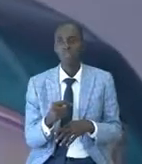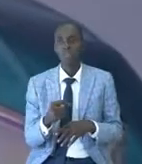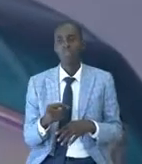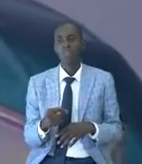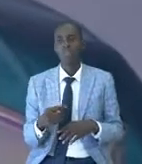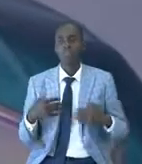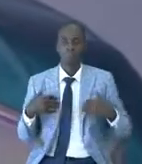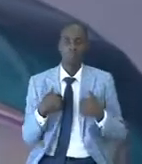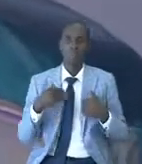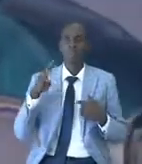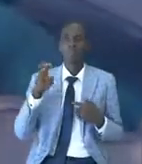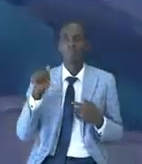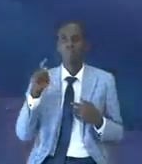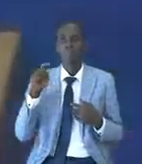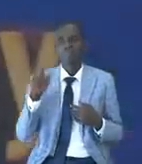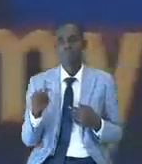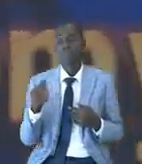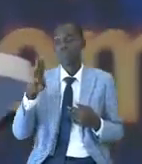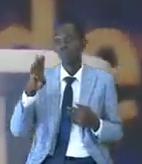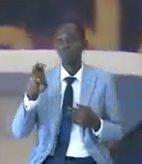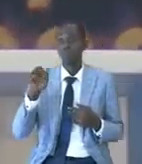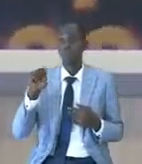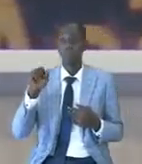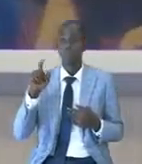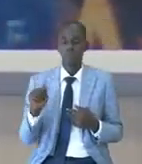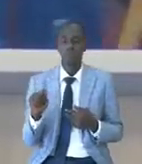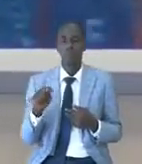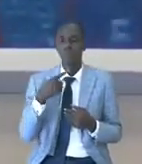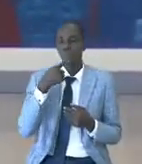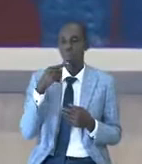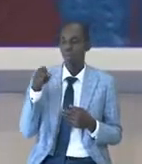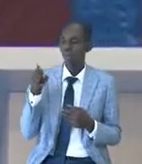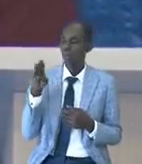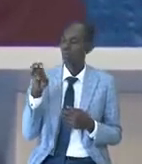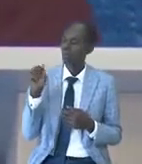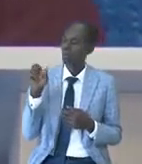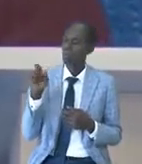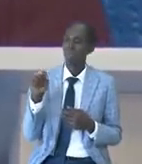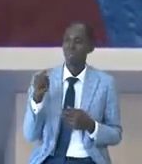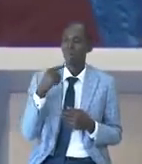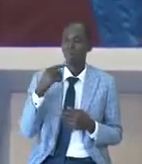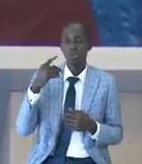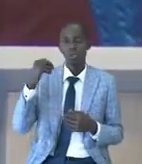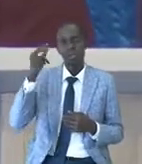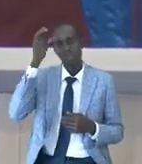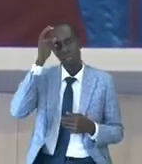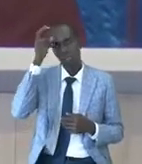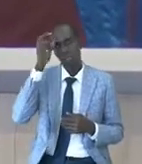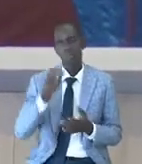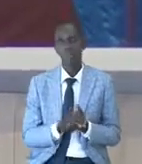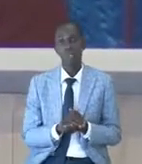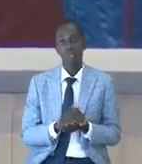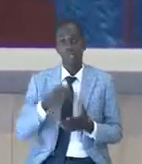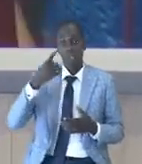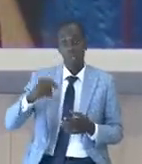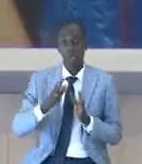the beast. The beast is the devil. Revelation gives him that title,